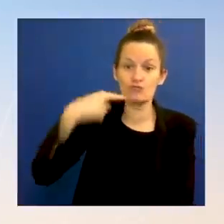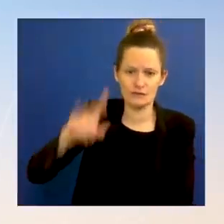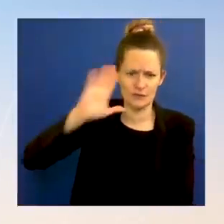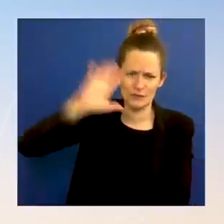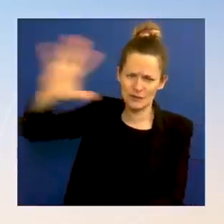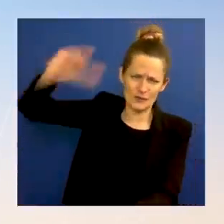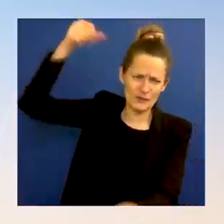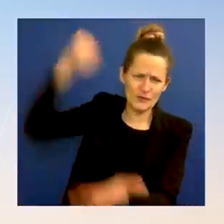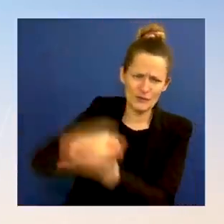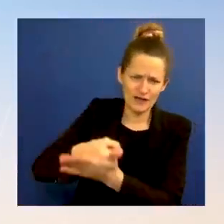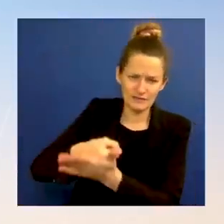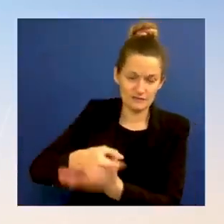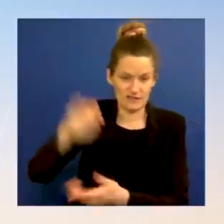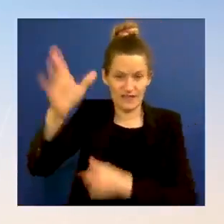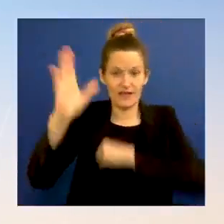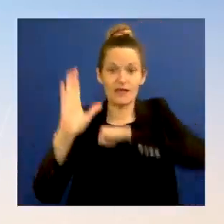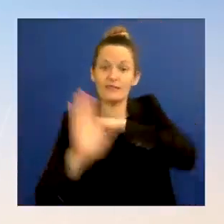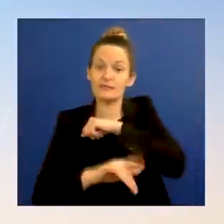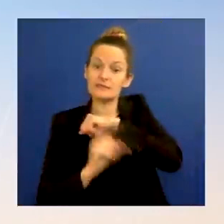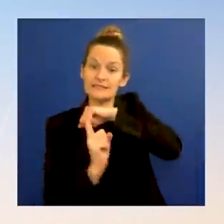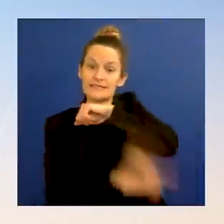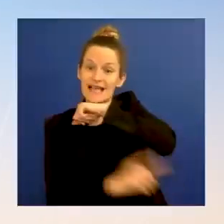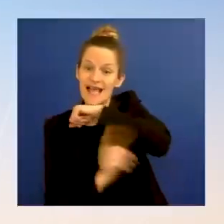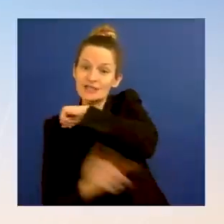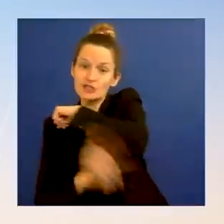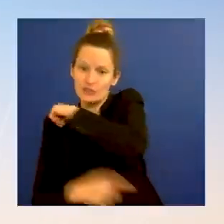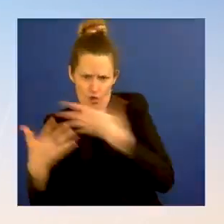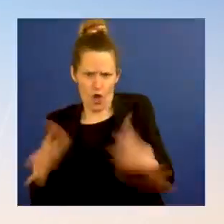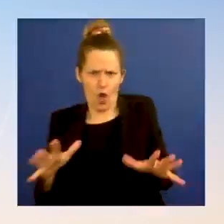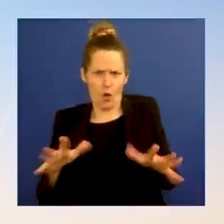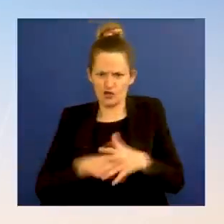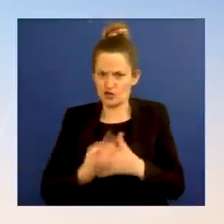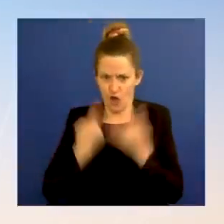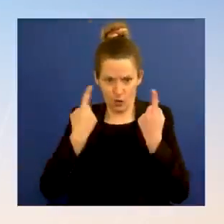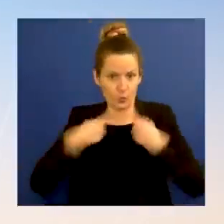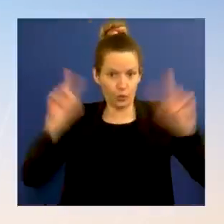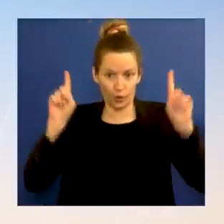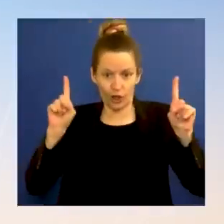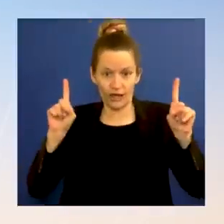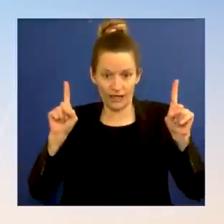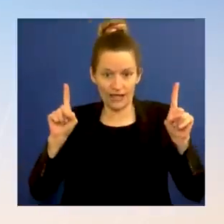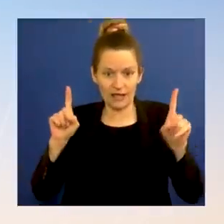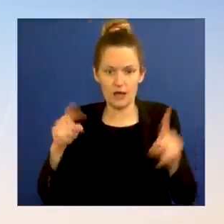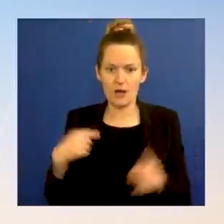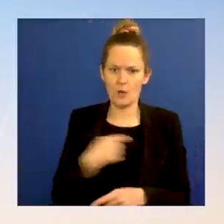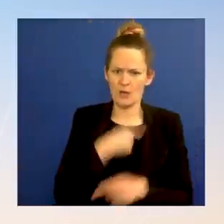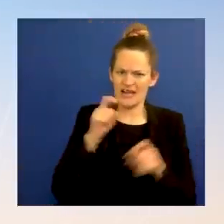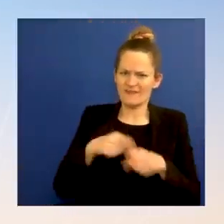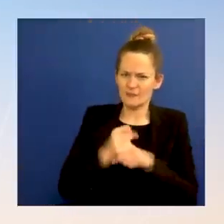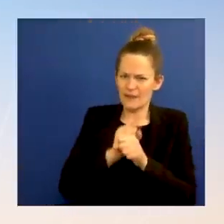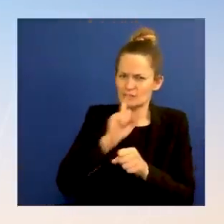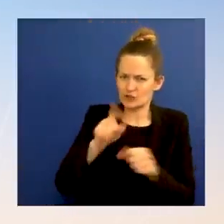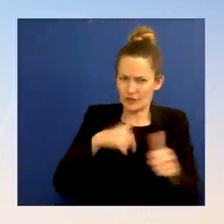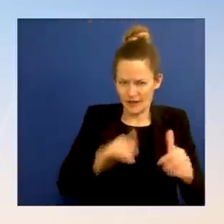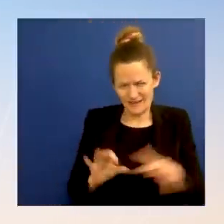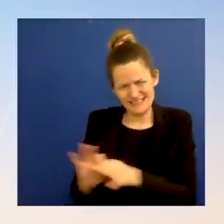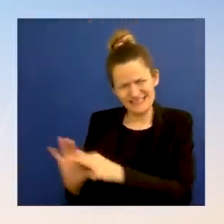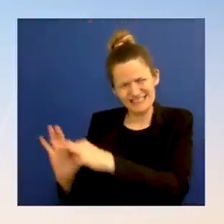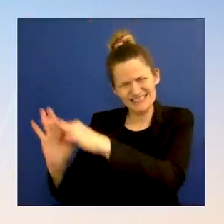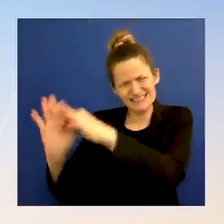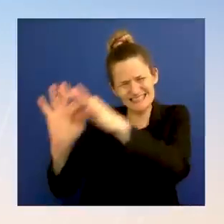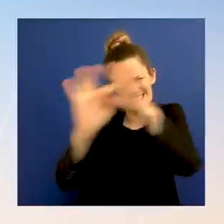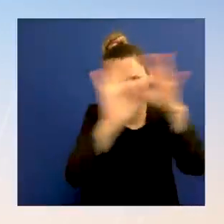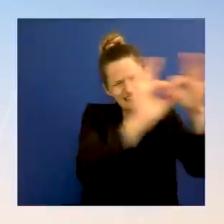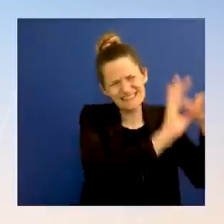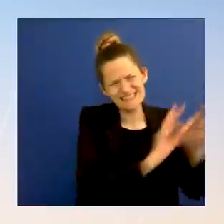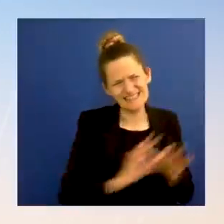beginning has been to do that in a unified way, in a coordinated way, because we are stronger if we are together as we work with the Europeans. The third principle, or